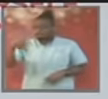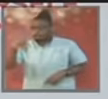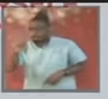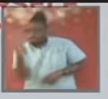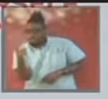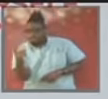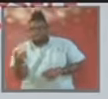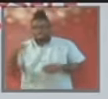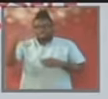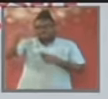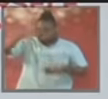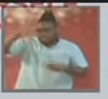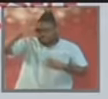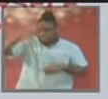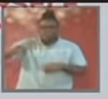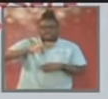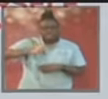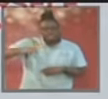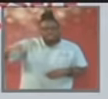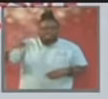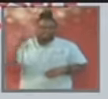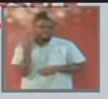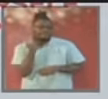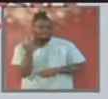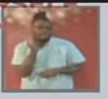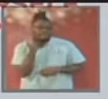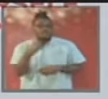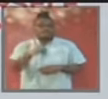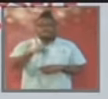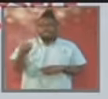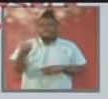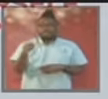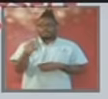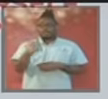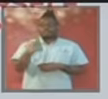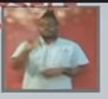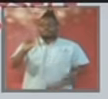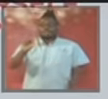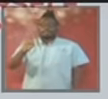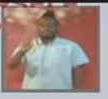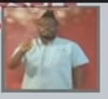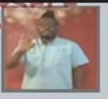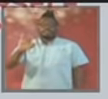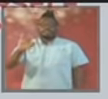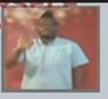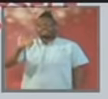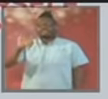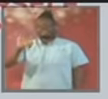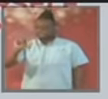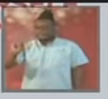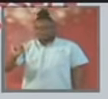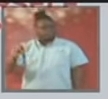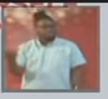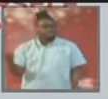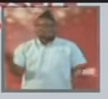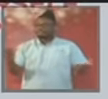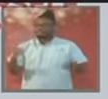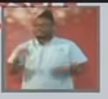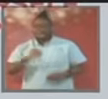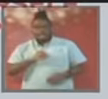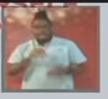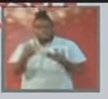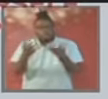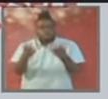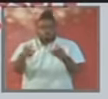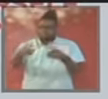yellow fever, rabies, and I want to focus on one vaccine that has not